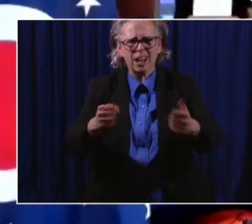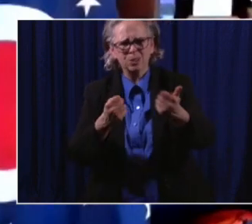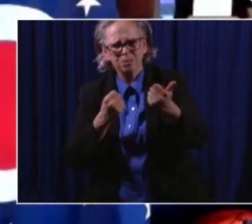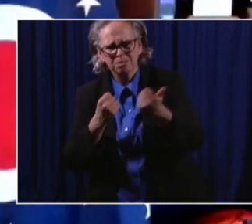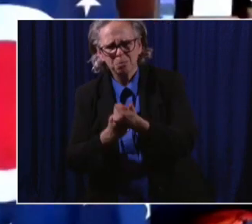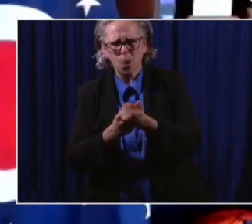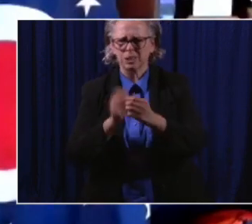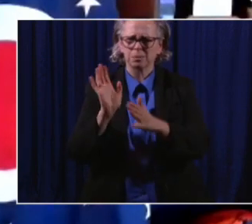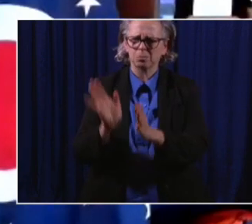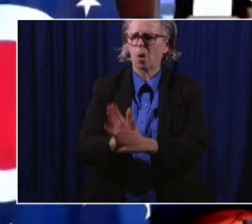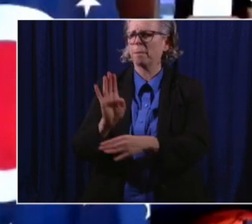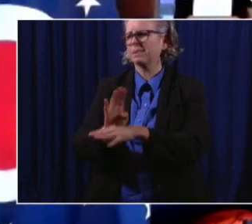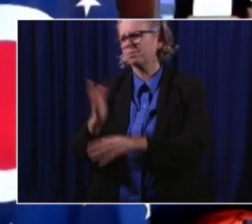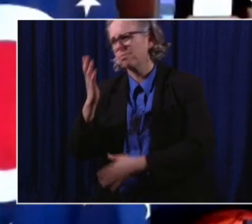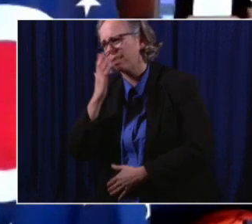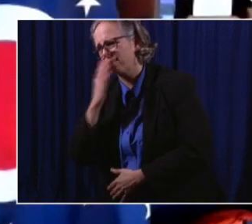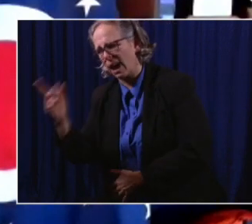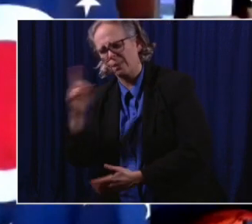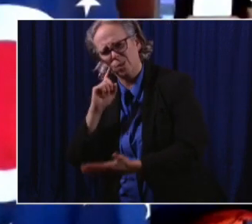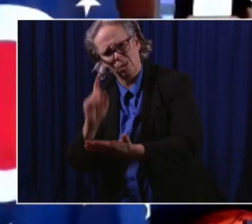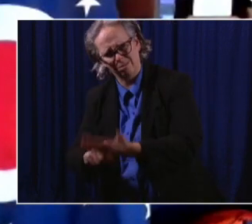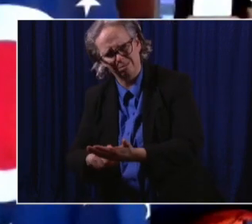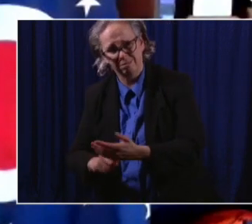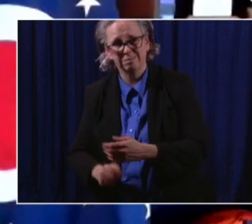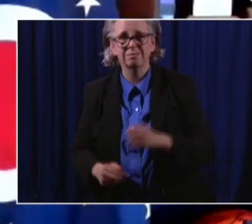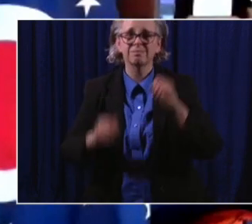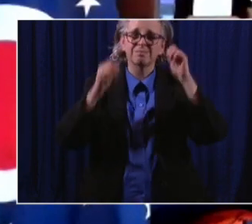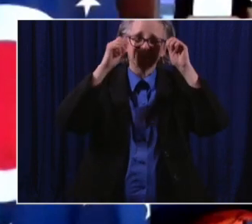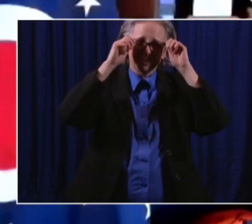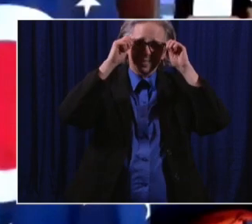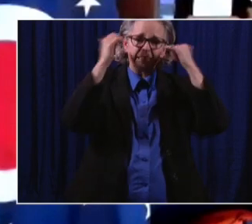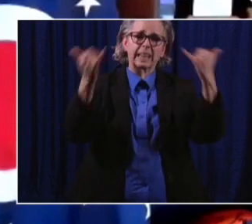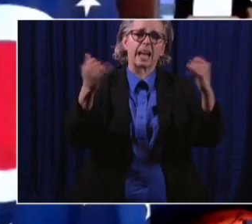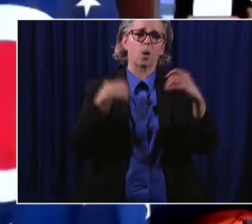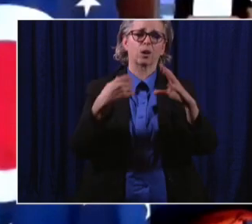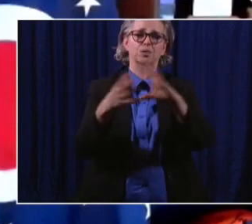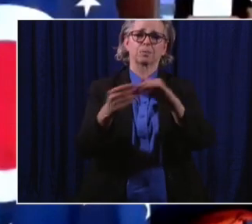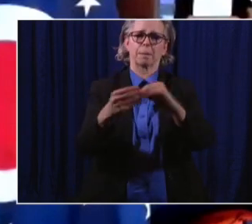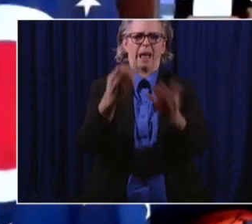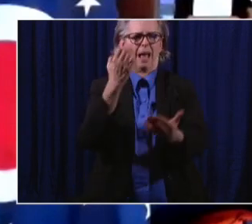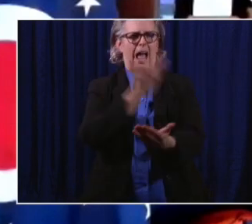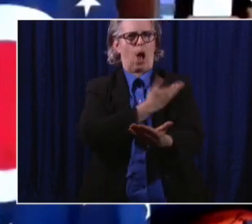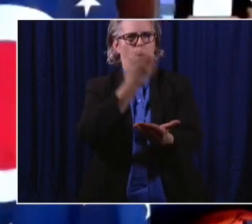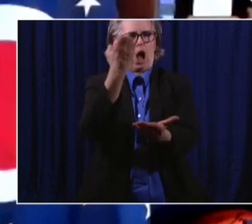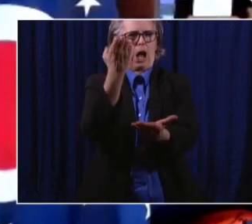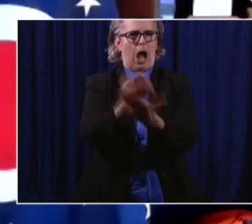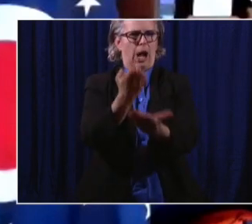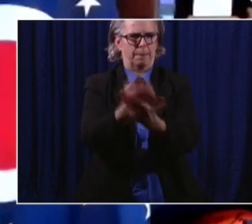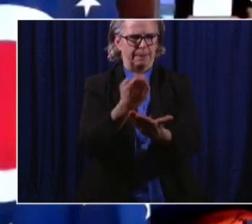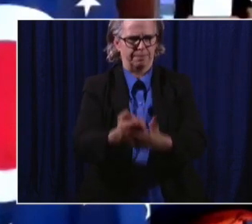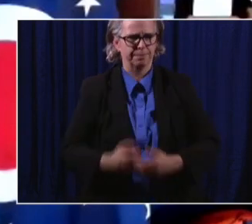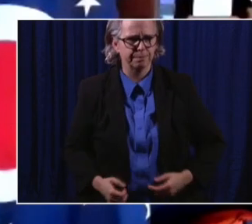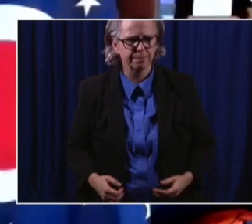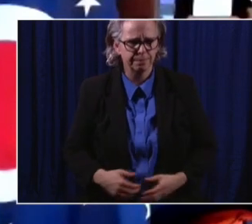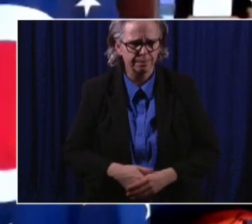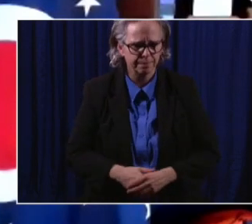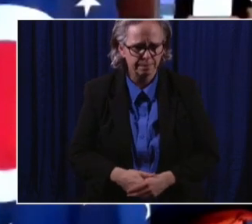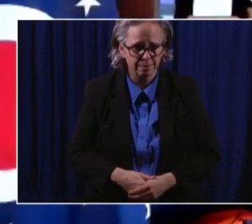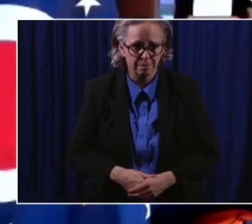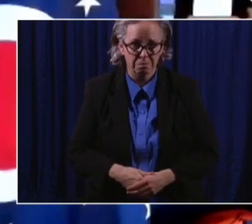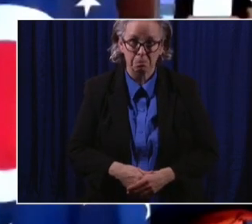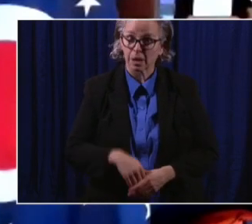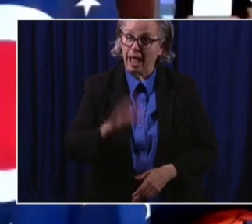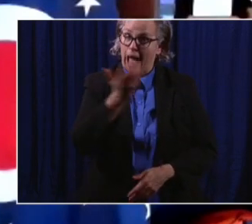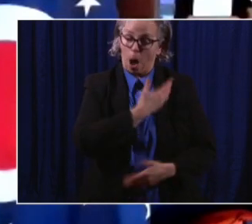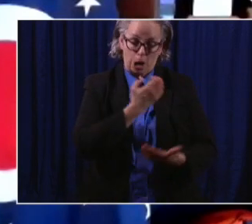talk about the economy today, both in terms of how we're recovering from both a